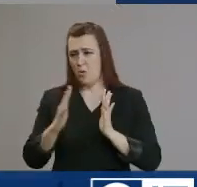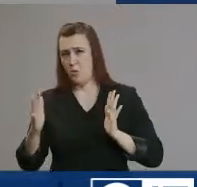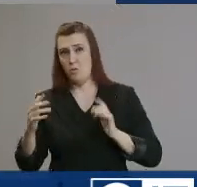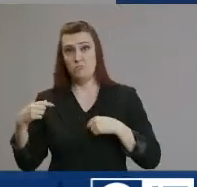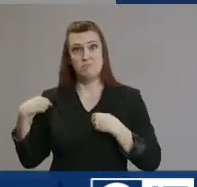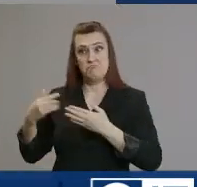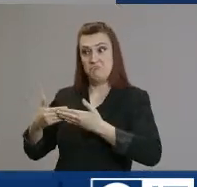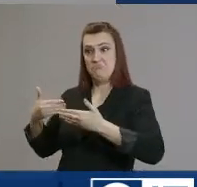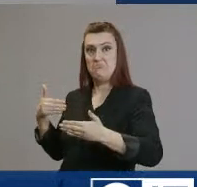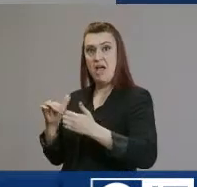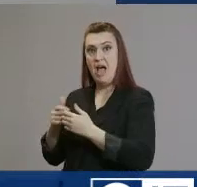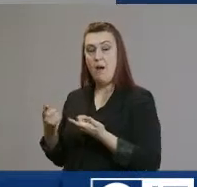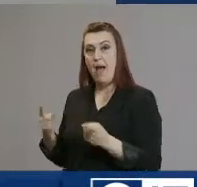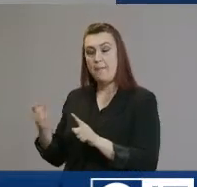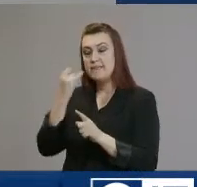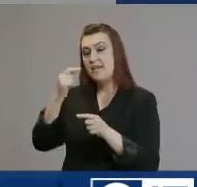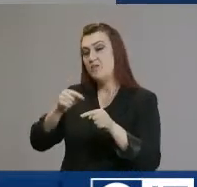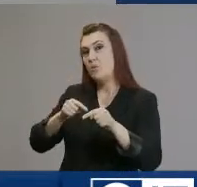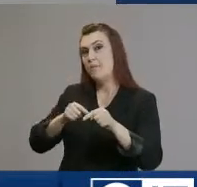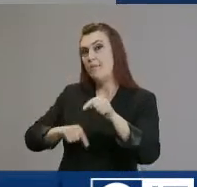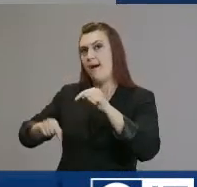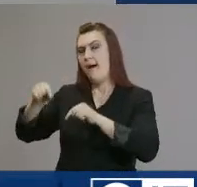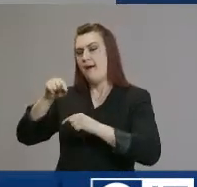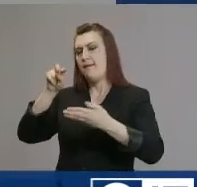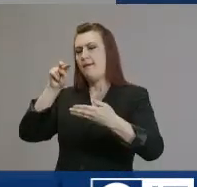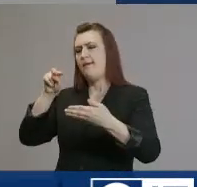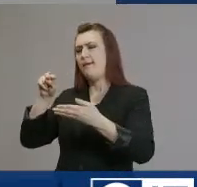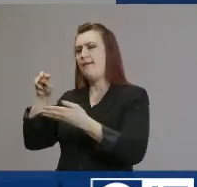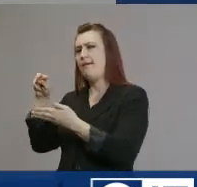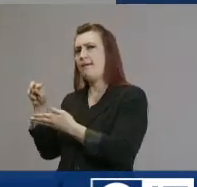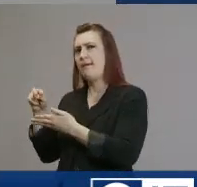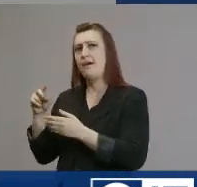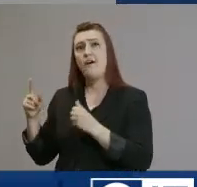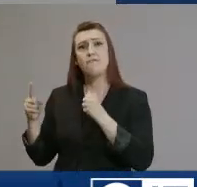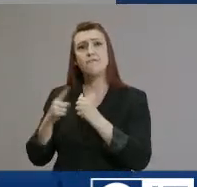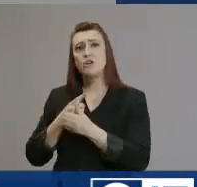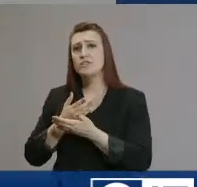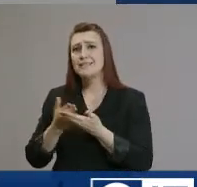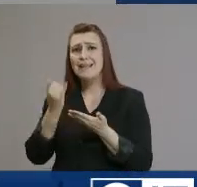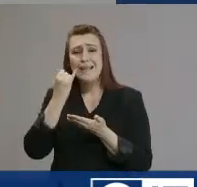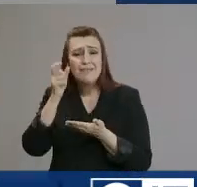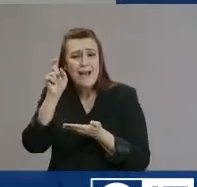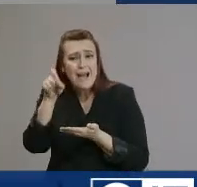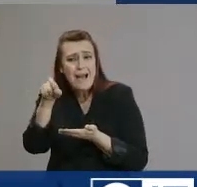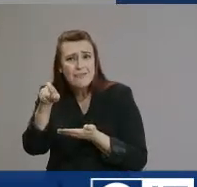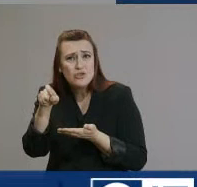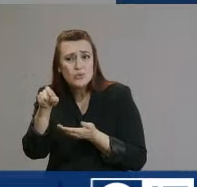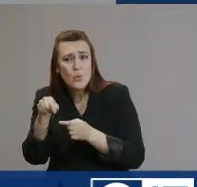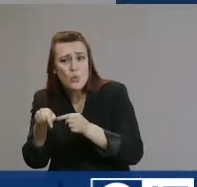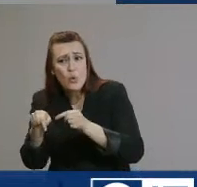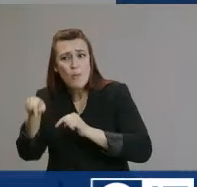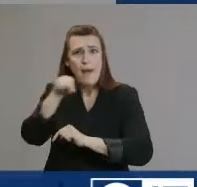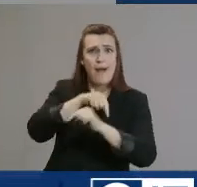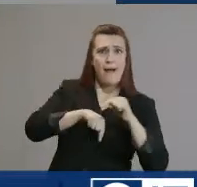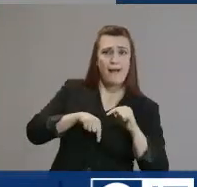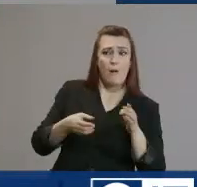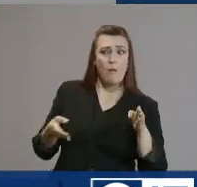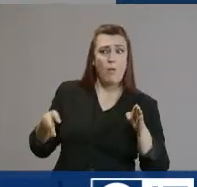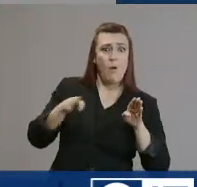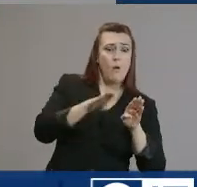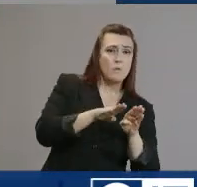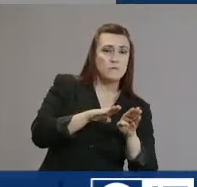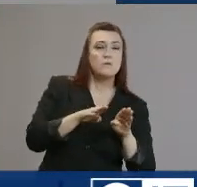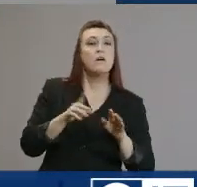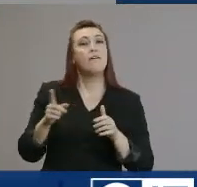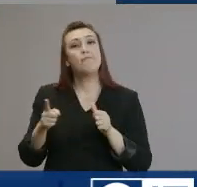reverse order, the first issue, if necessary, would be around elective surgeries, which